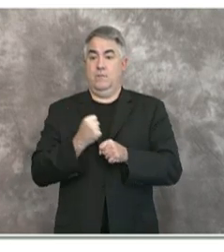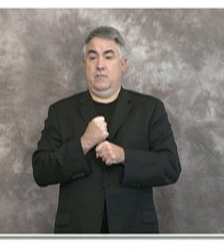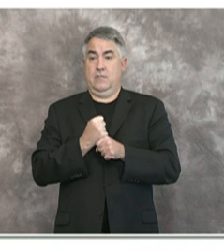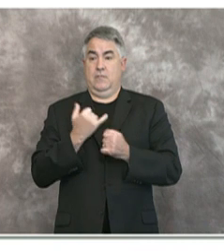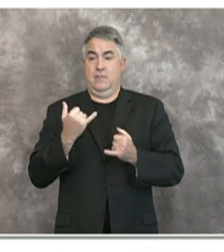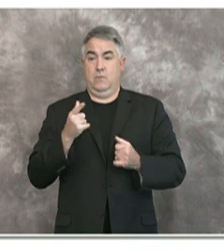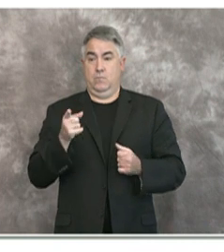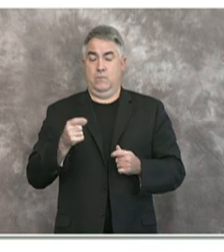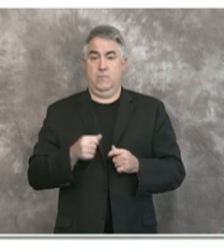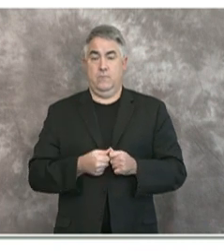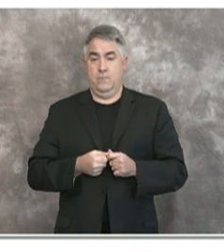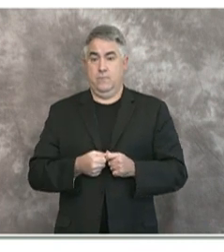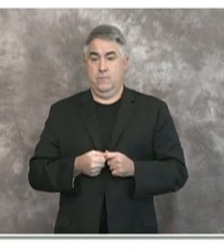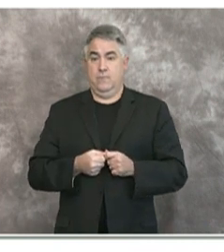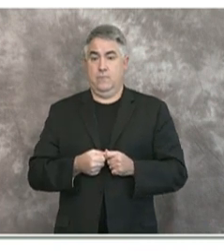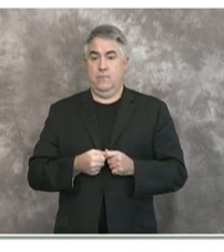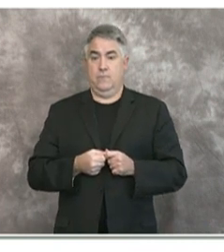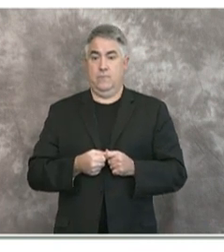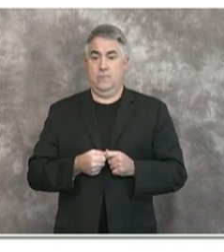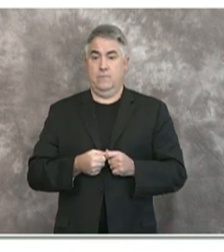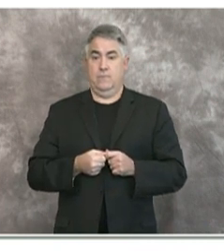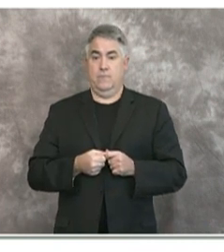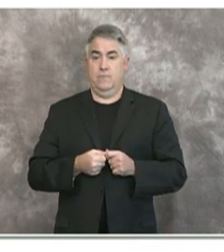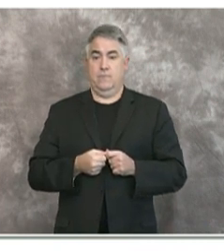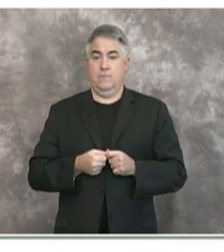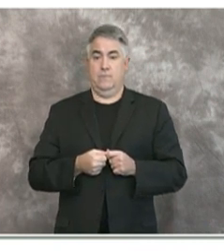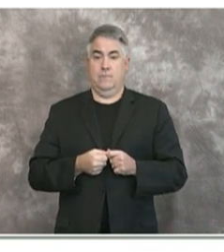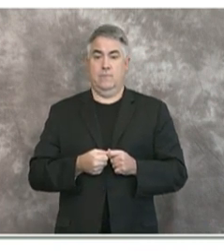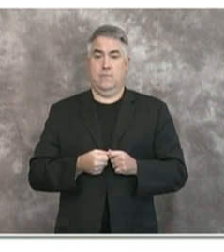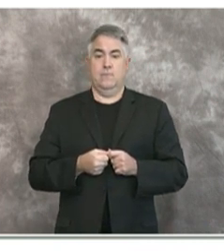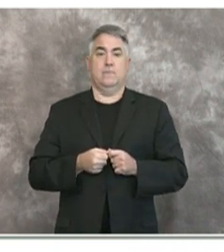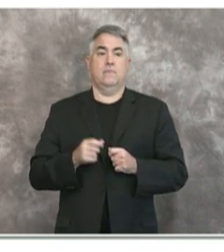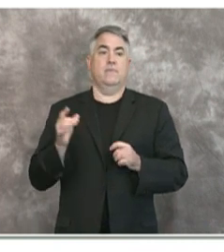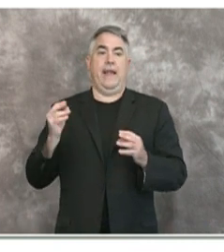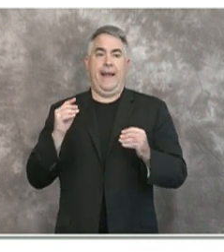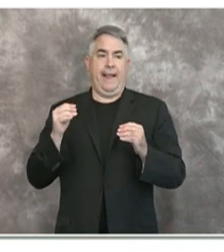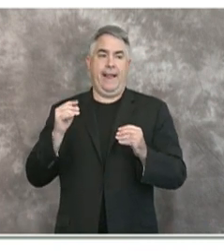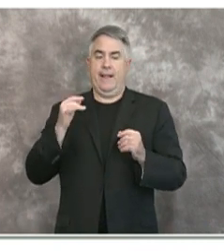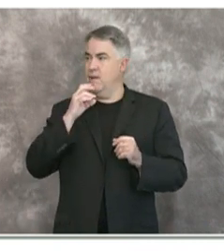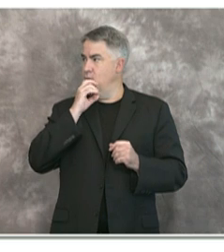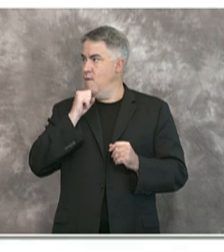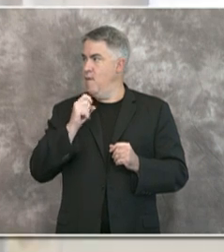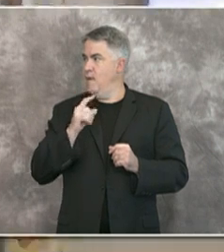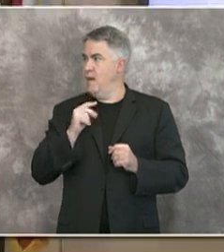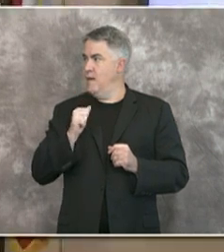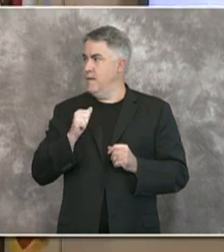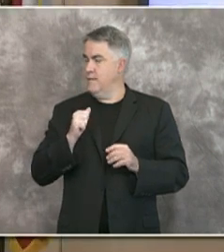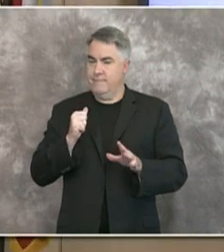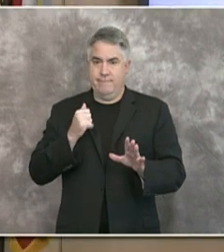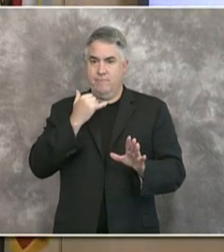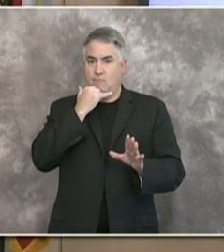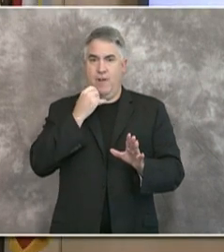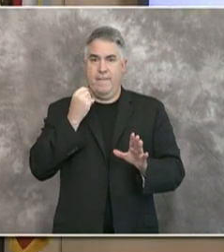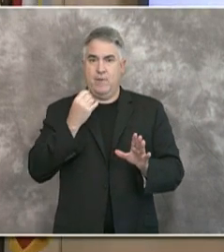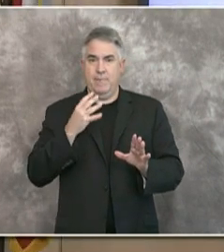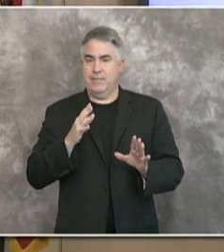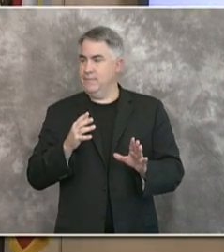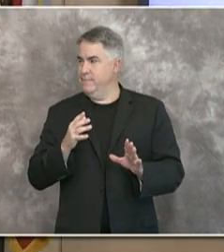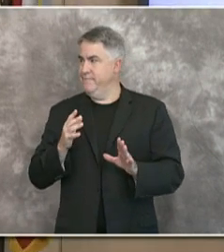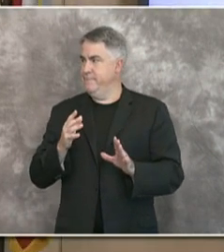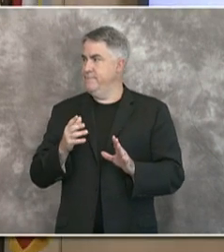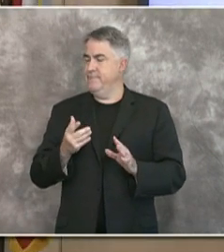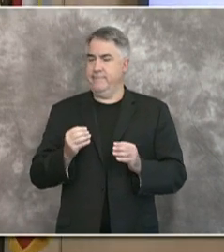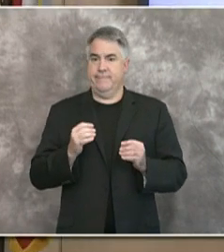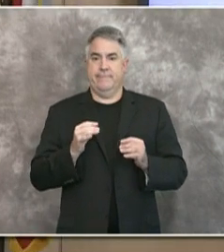Okay, again, we've got an outdated chart here. We'll get you the updated one, but today's ICUs is 160 and 385 out